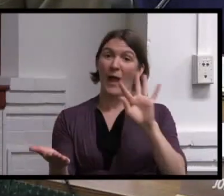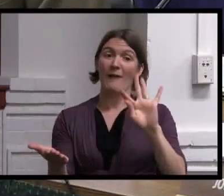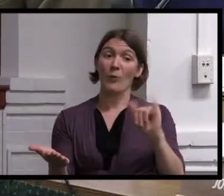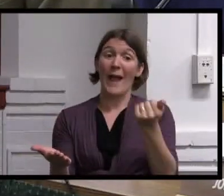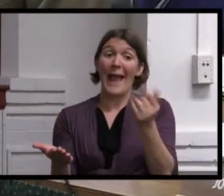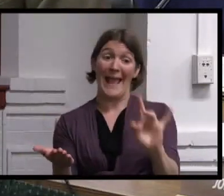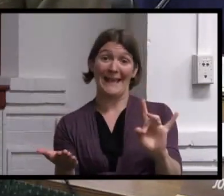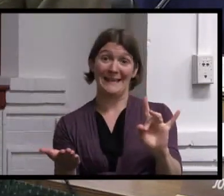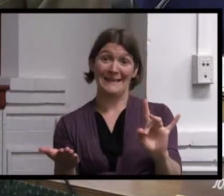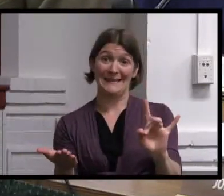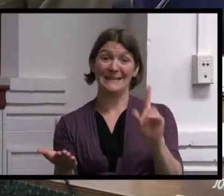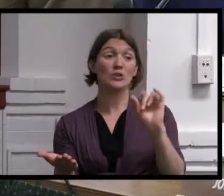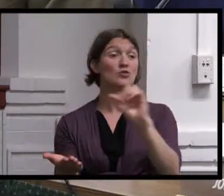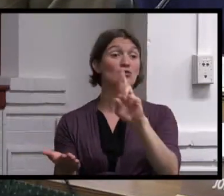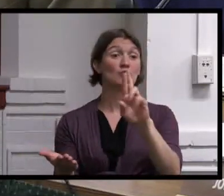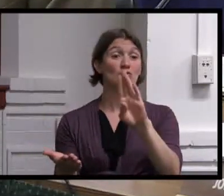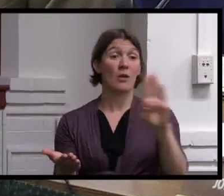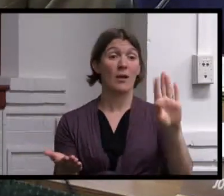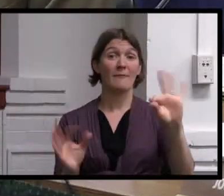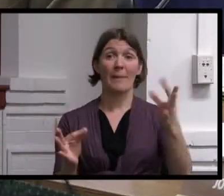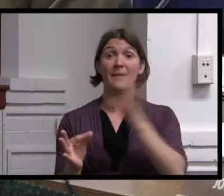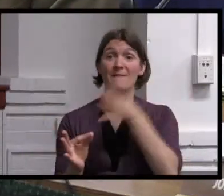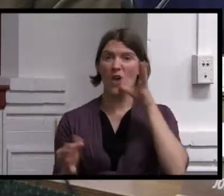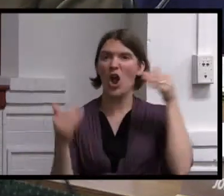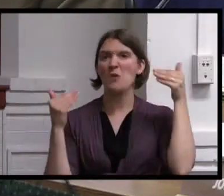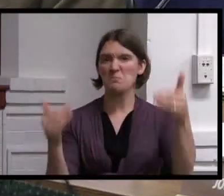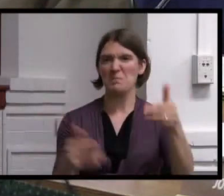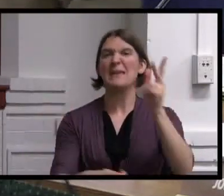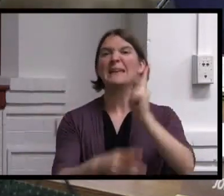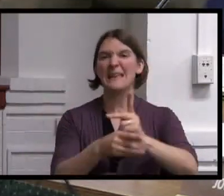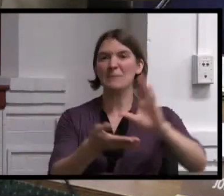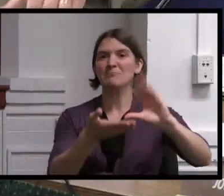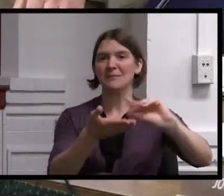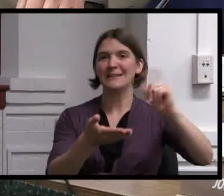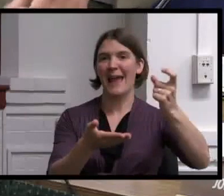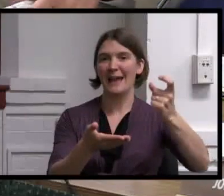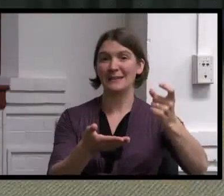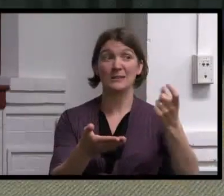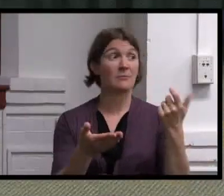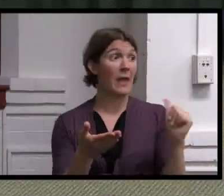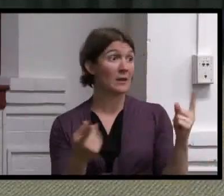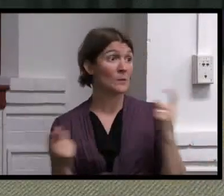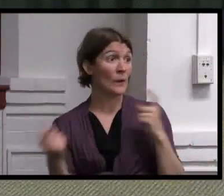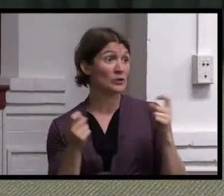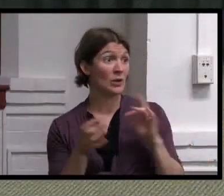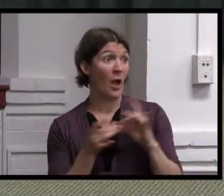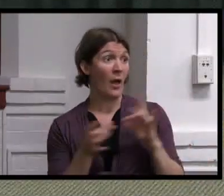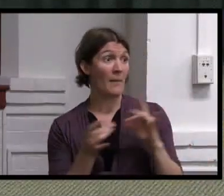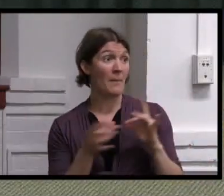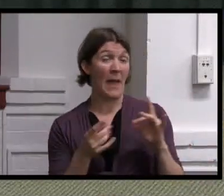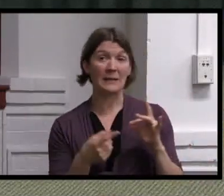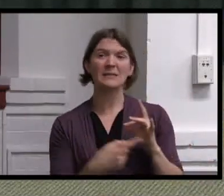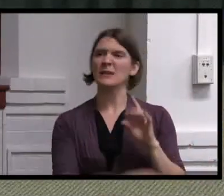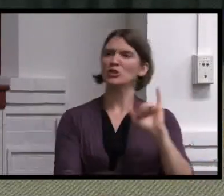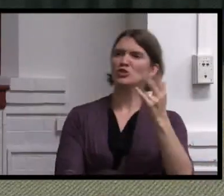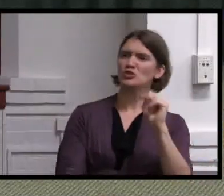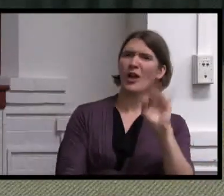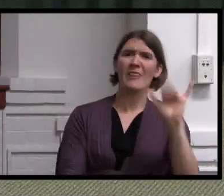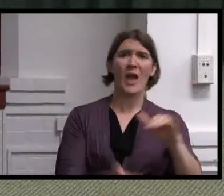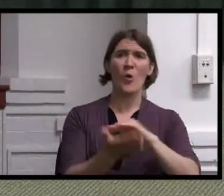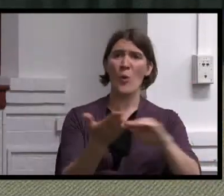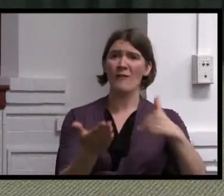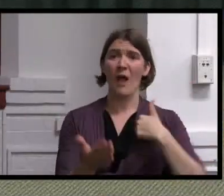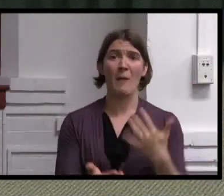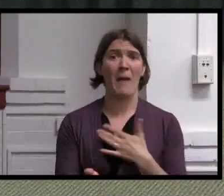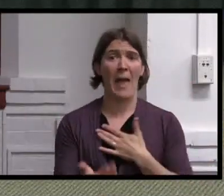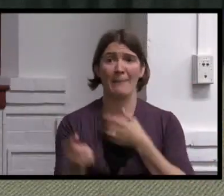to the Robb Family Farm. Does anyone on the board have any questions or comments? This is a waiver that I gladly